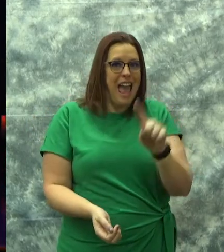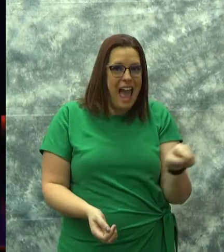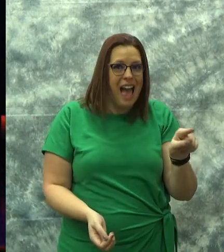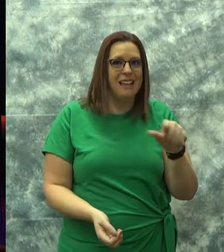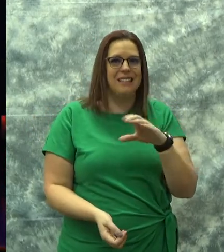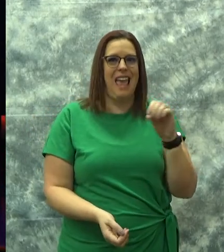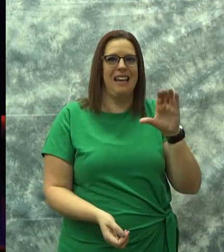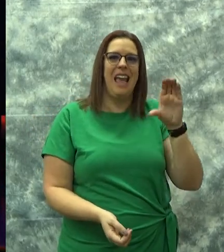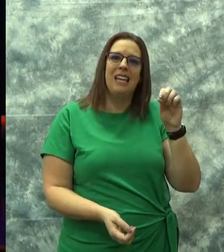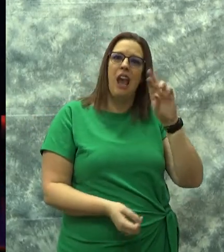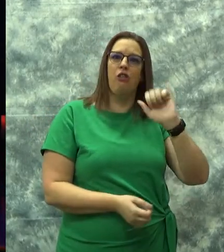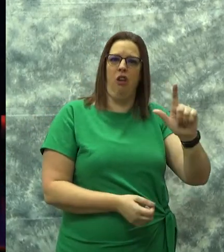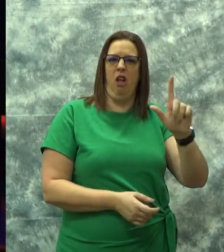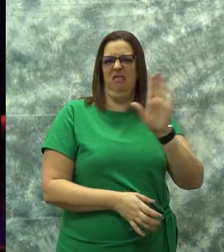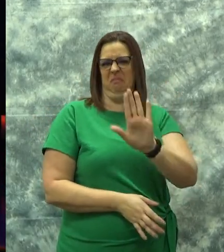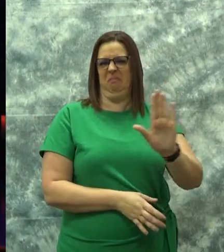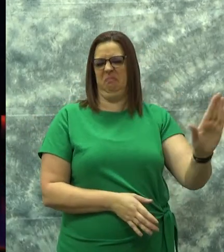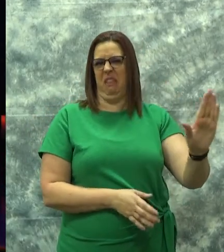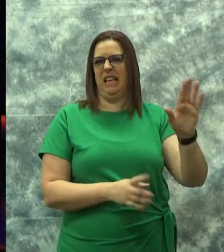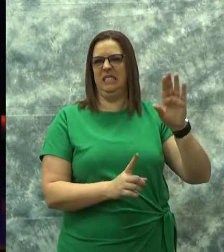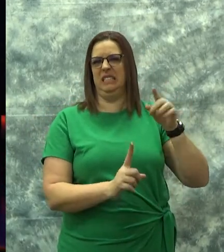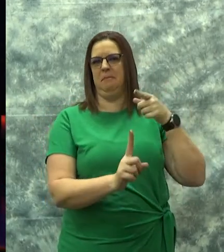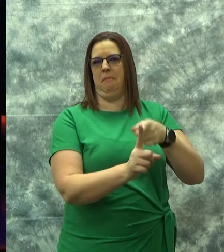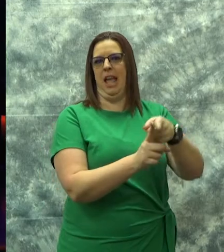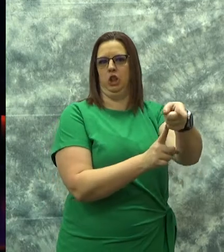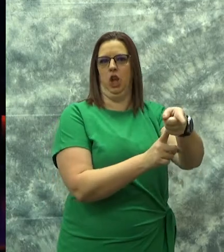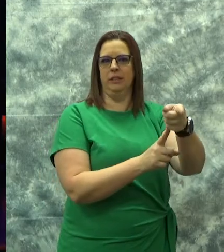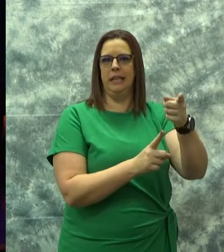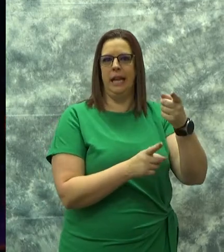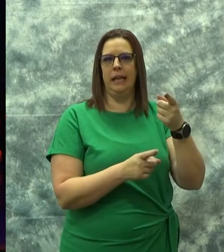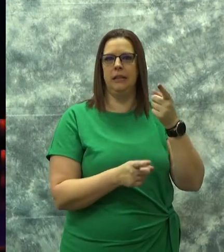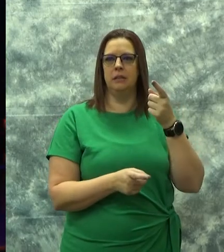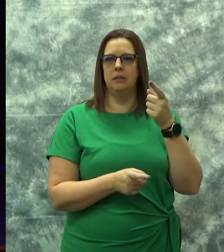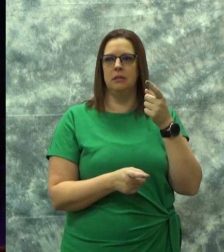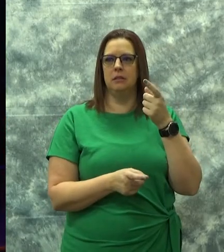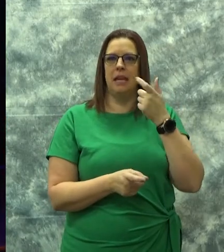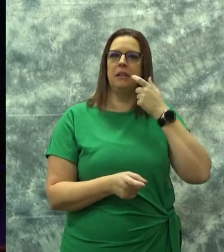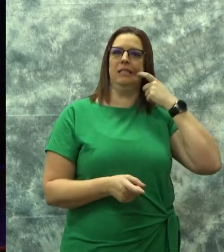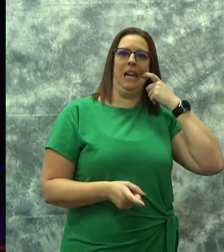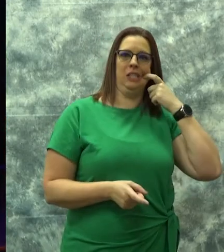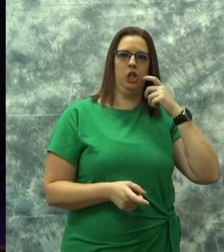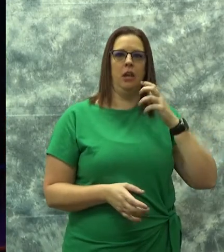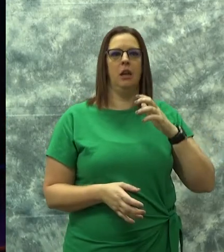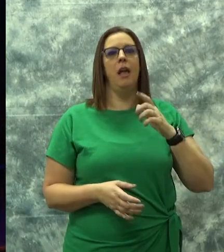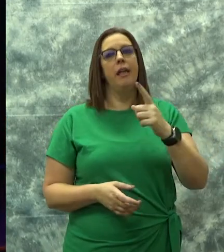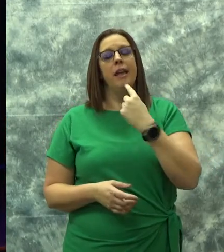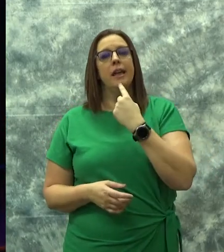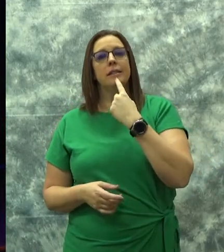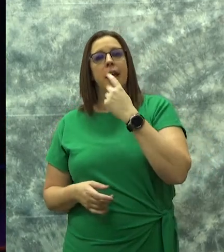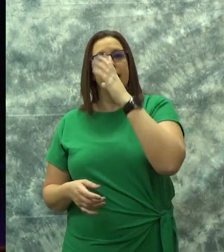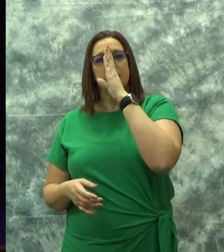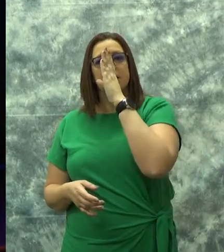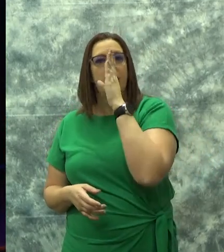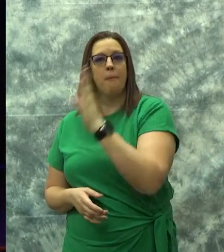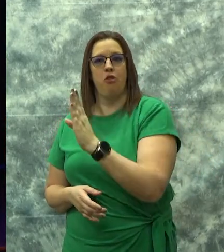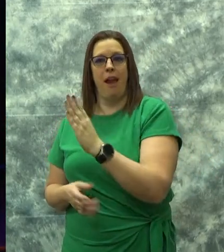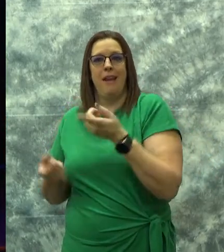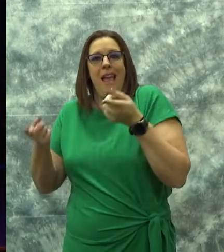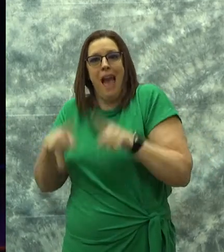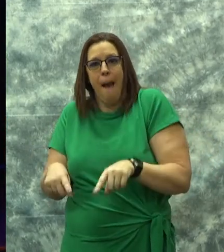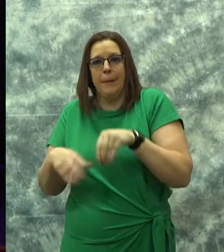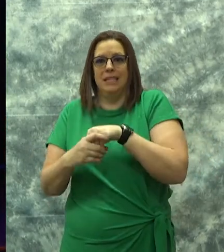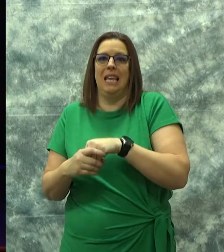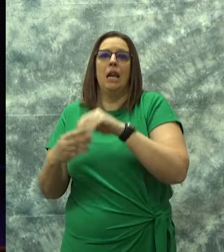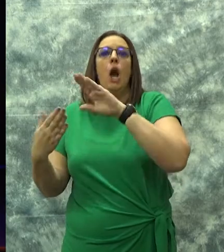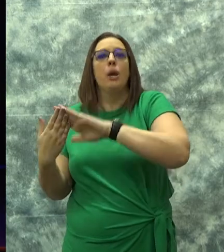specialize in addiction, talk all the time about how sobriety occurs in community. And I believe also that our